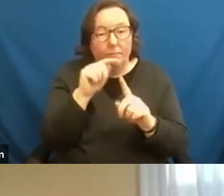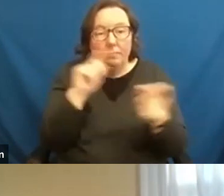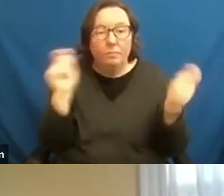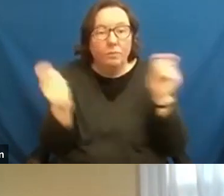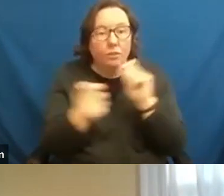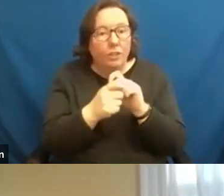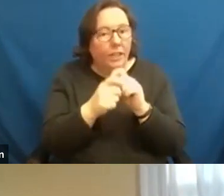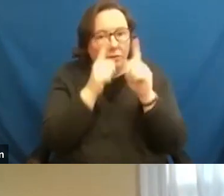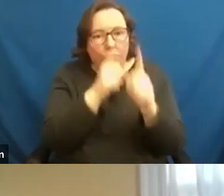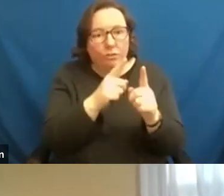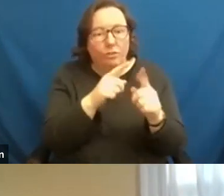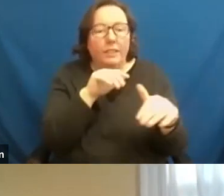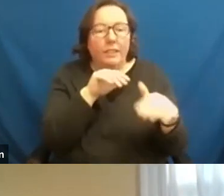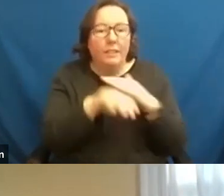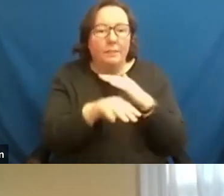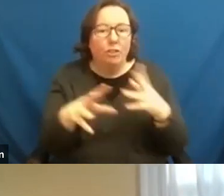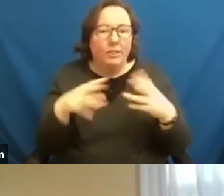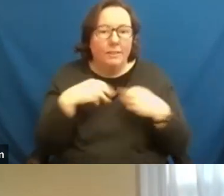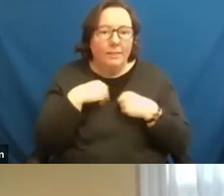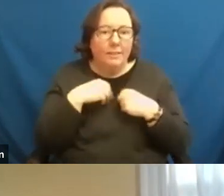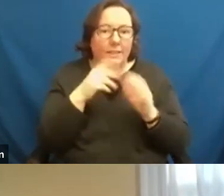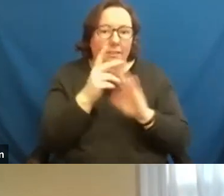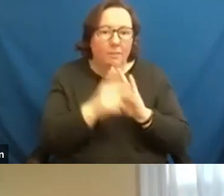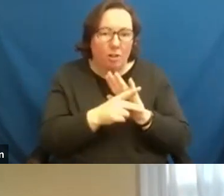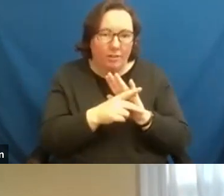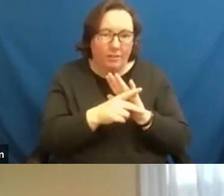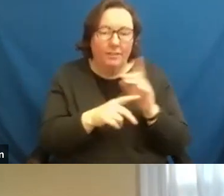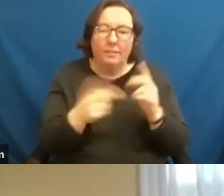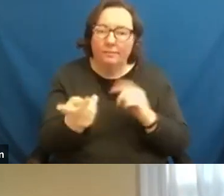change in admissions. They have both